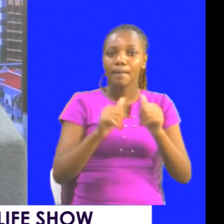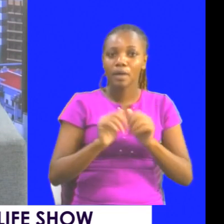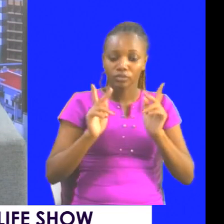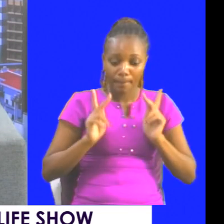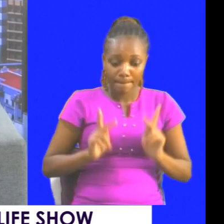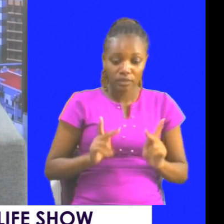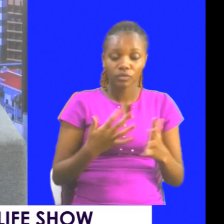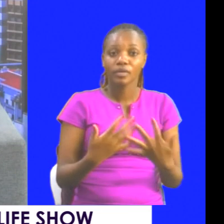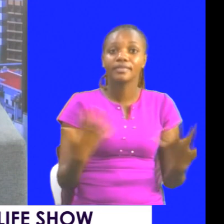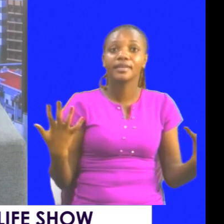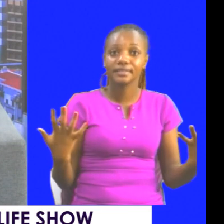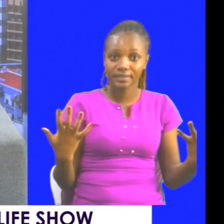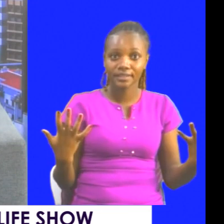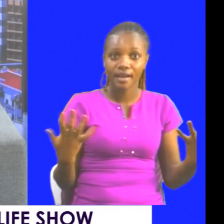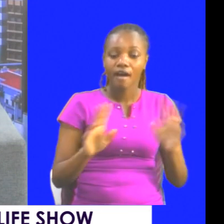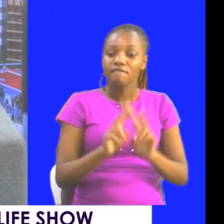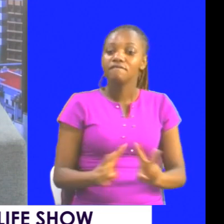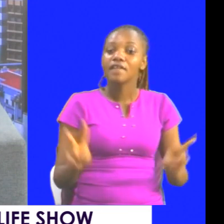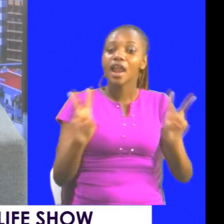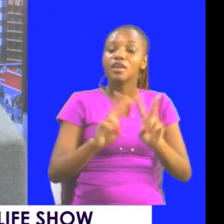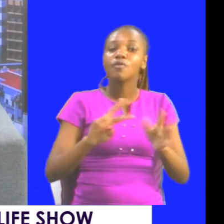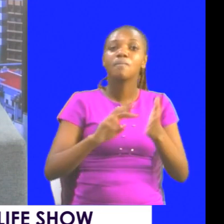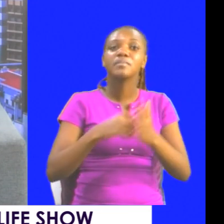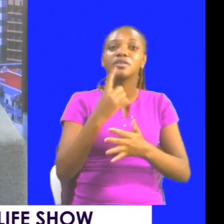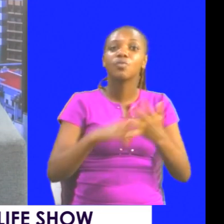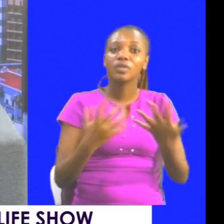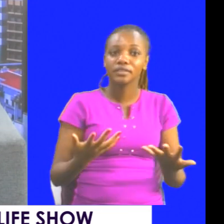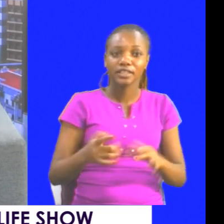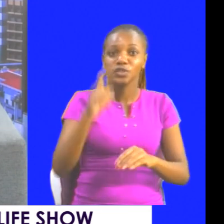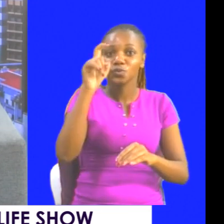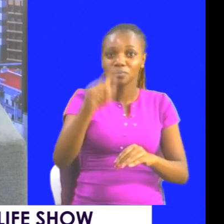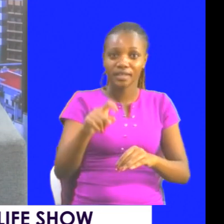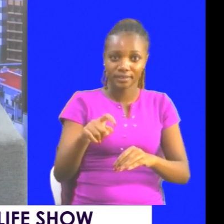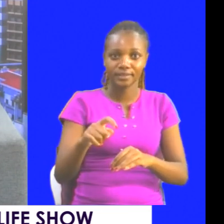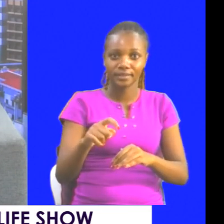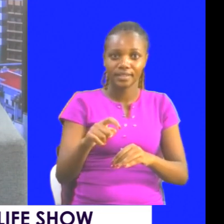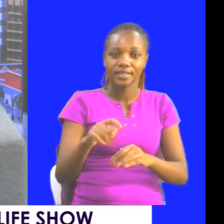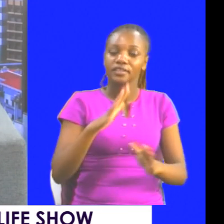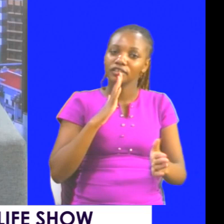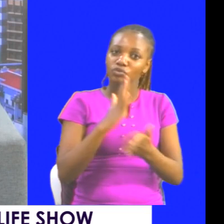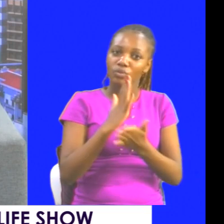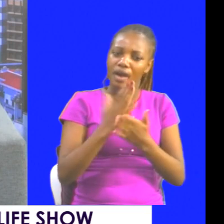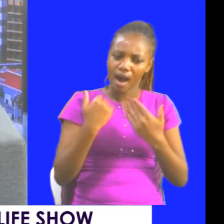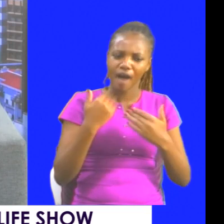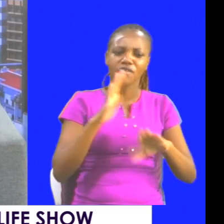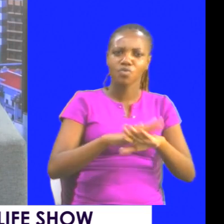branding. Relevance demands that you brand yourself for the occasion.